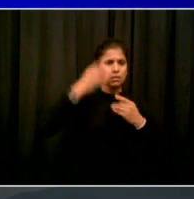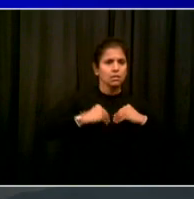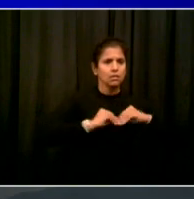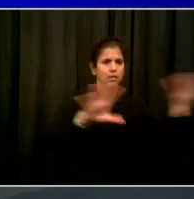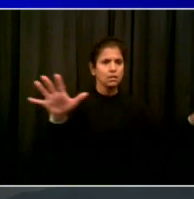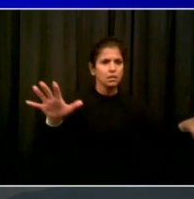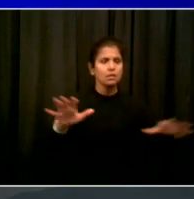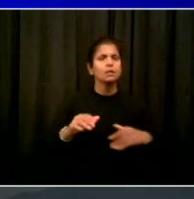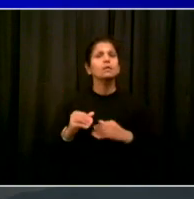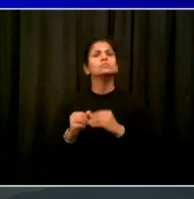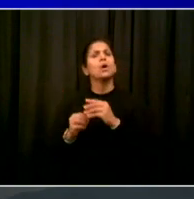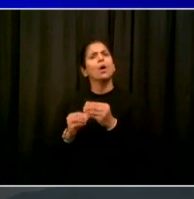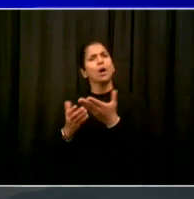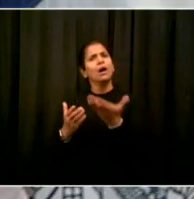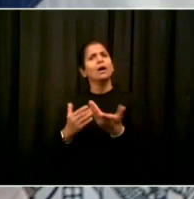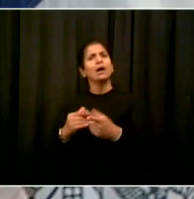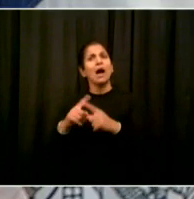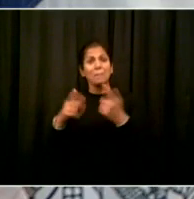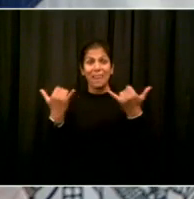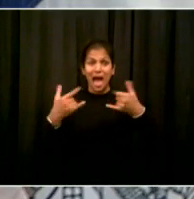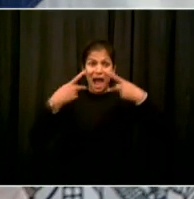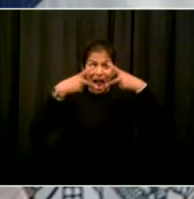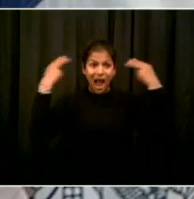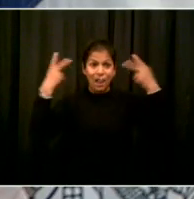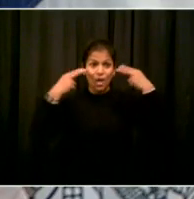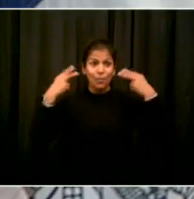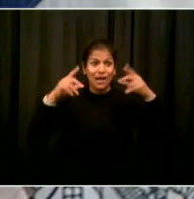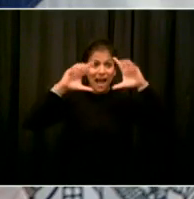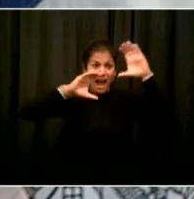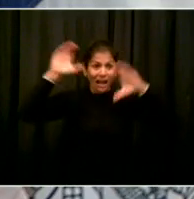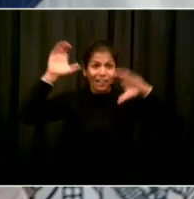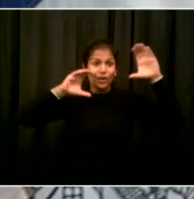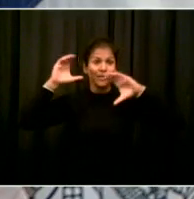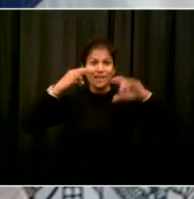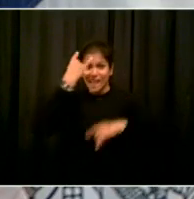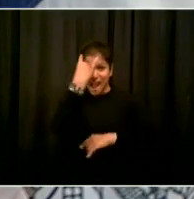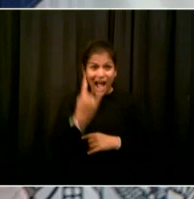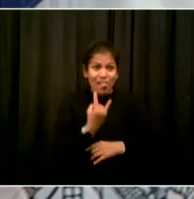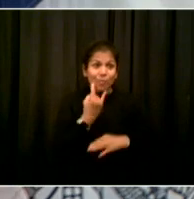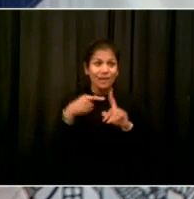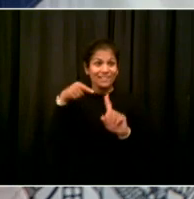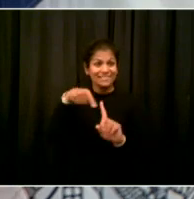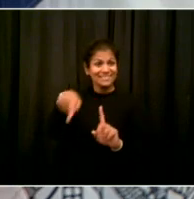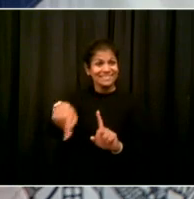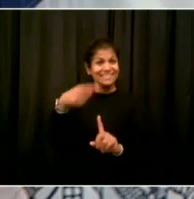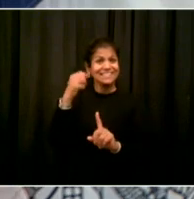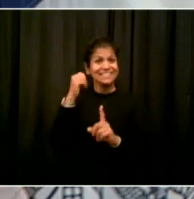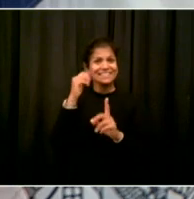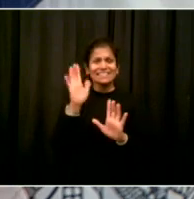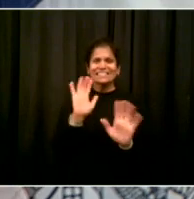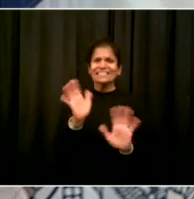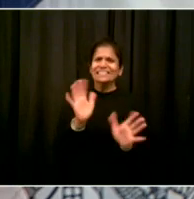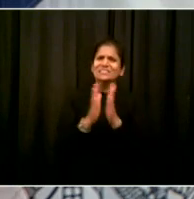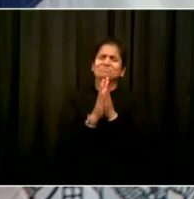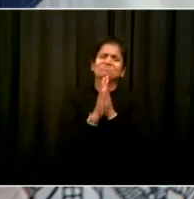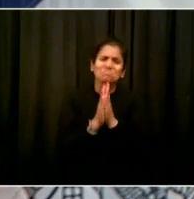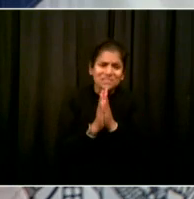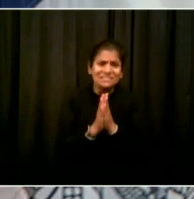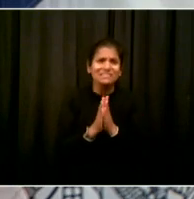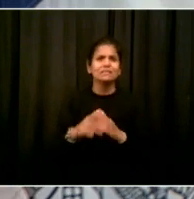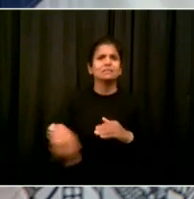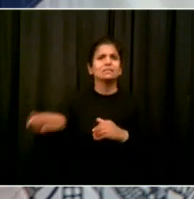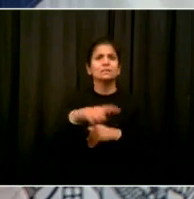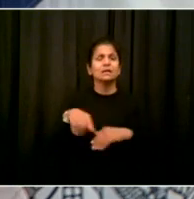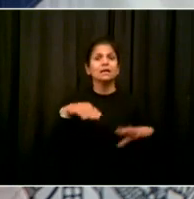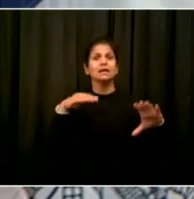celebration. That's normal, but we cannot have big gatherings. We cannot have big indoor events. If people want to trick or treat outdoors, small groups